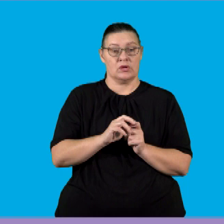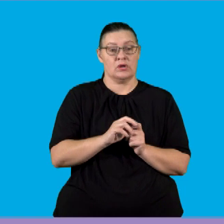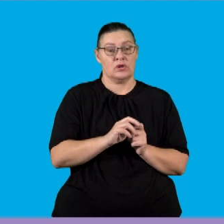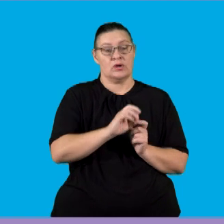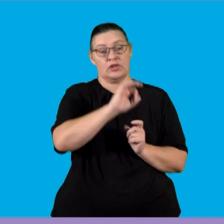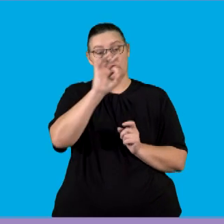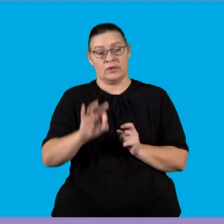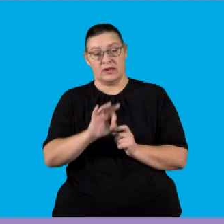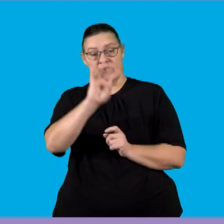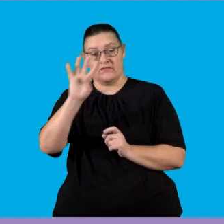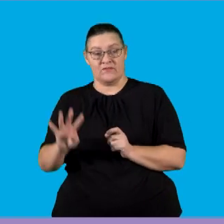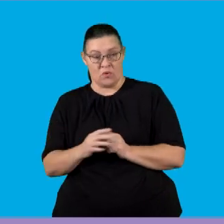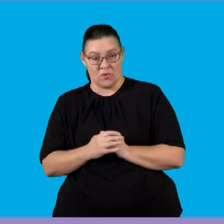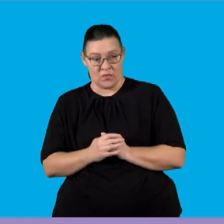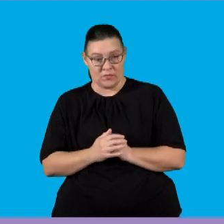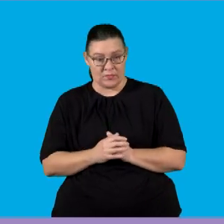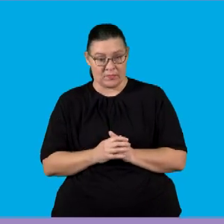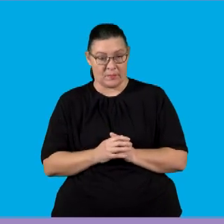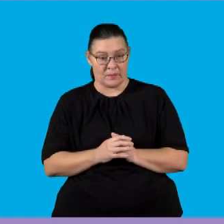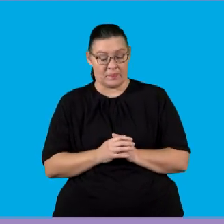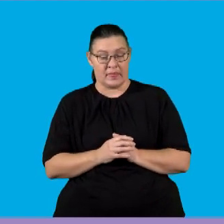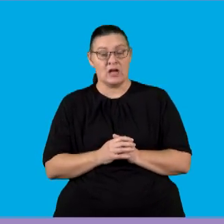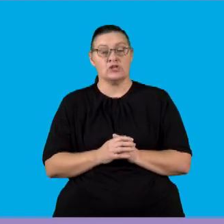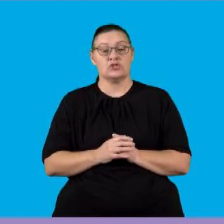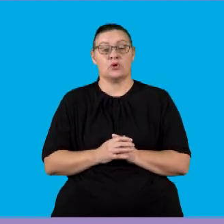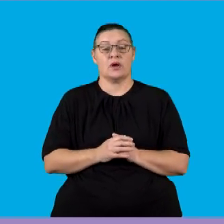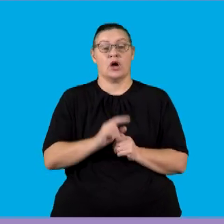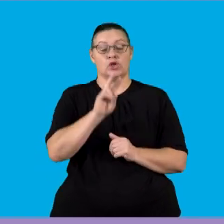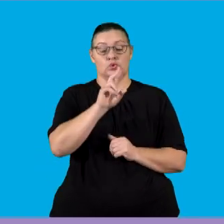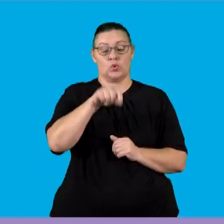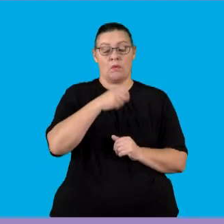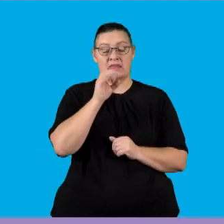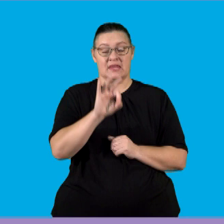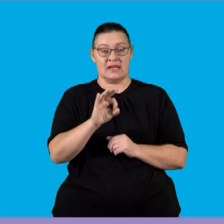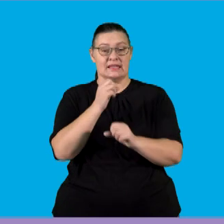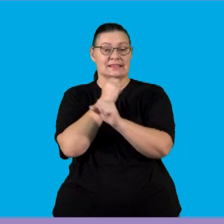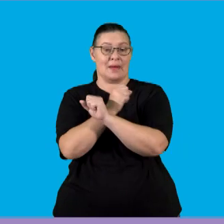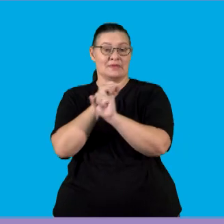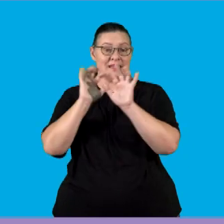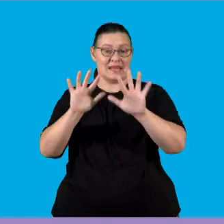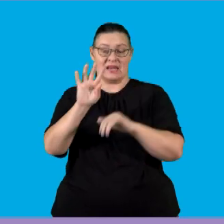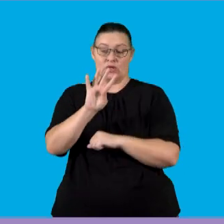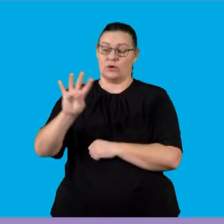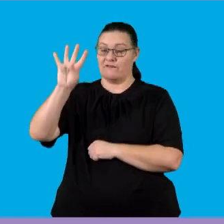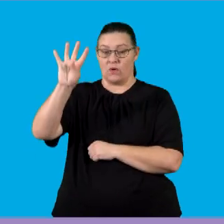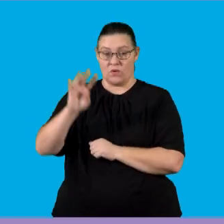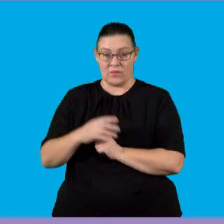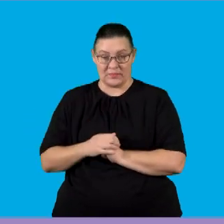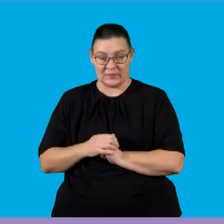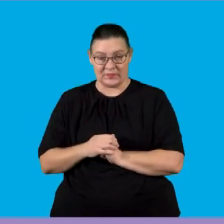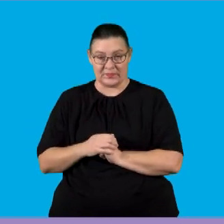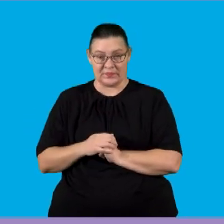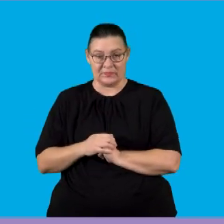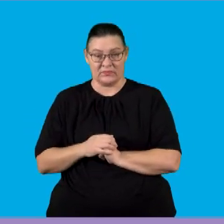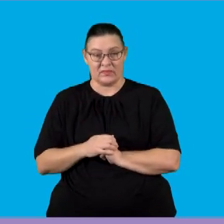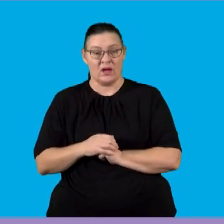going to be 1, 2, 3, and 4. So that is going to be 2,3 multiplied by 10